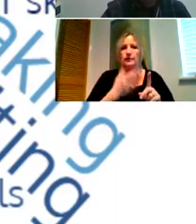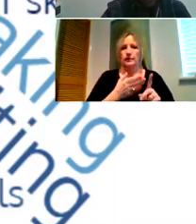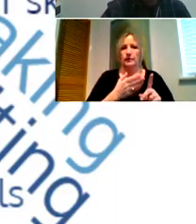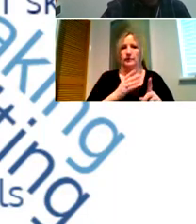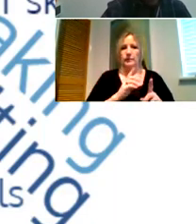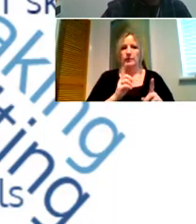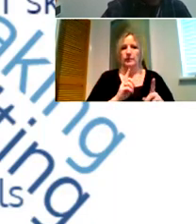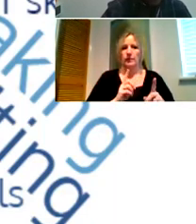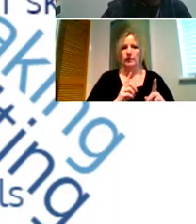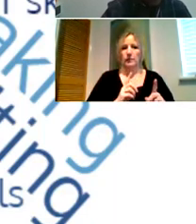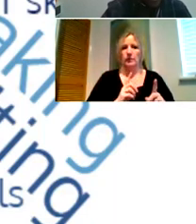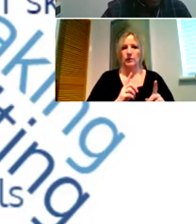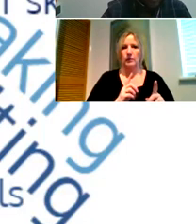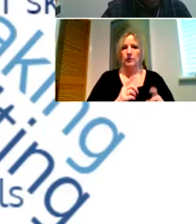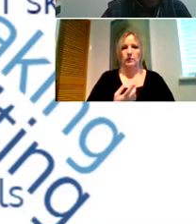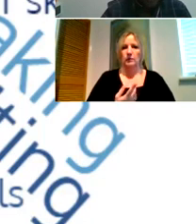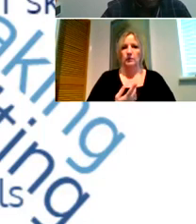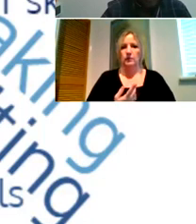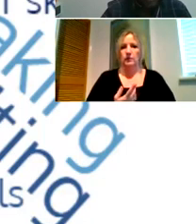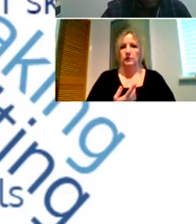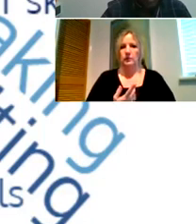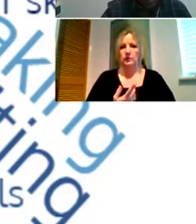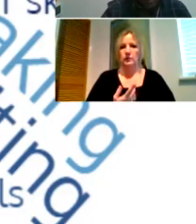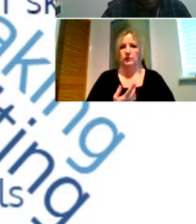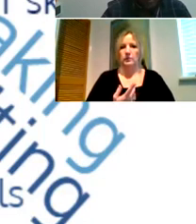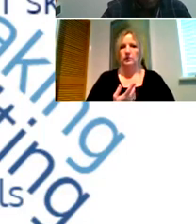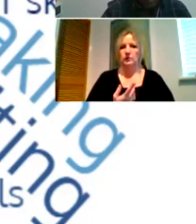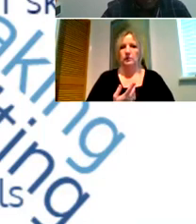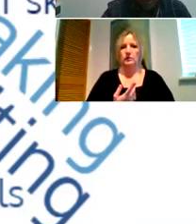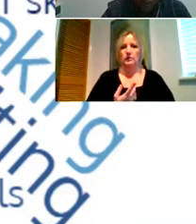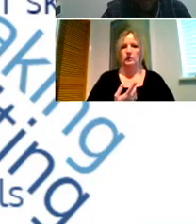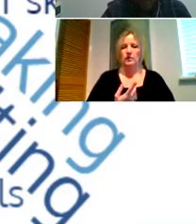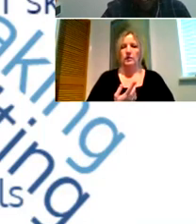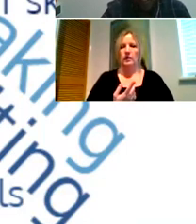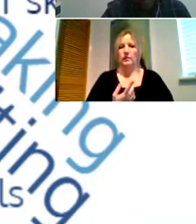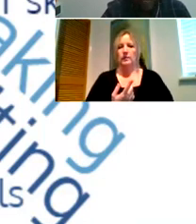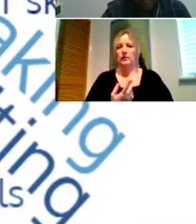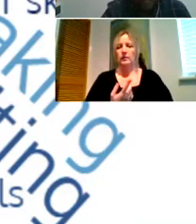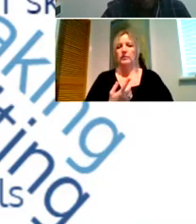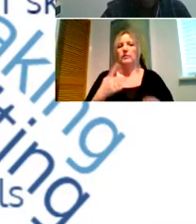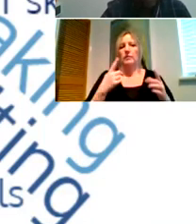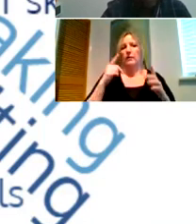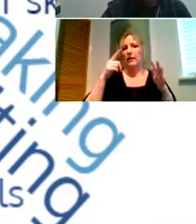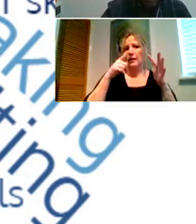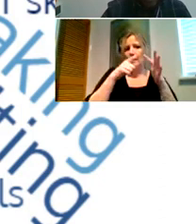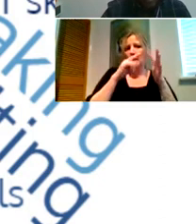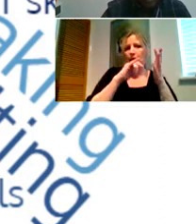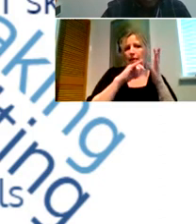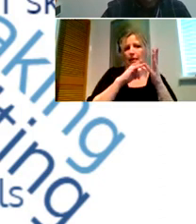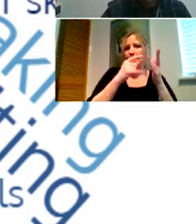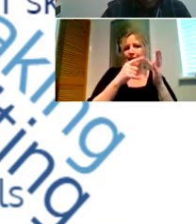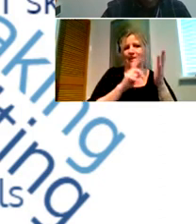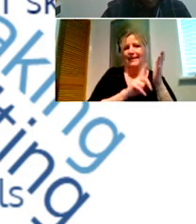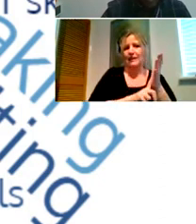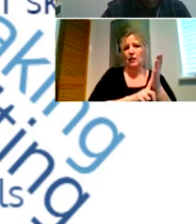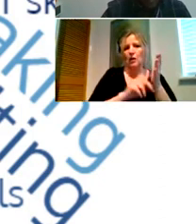two, they work towards ESOL skills for life qualification in maths. And in addition to